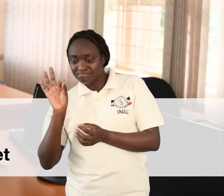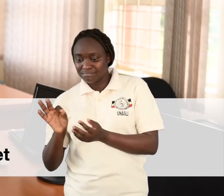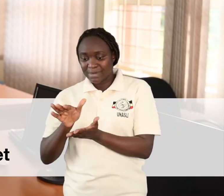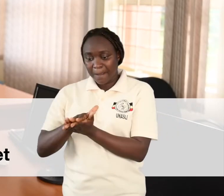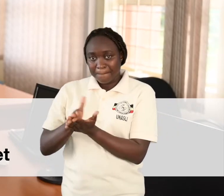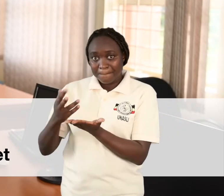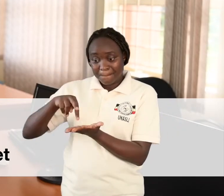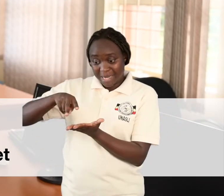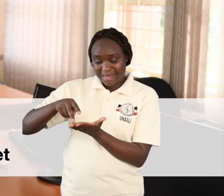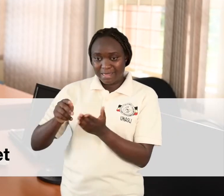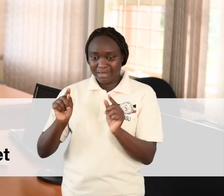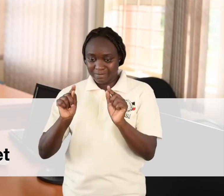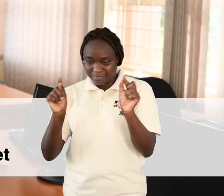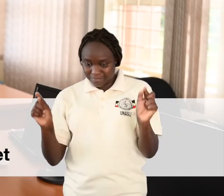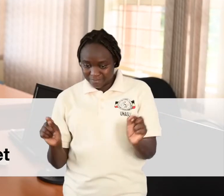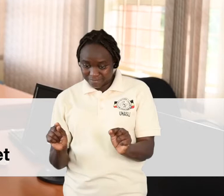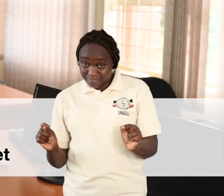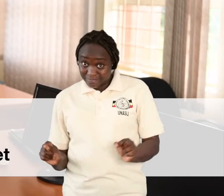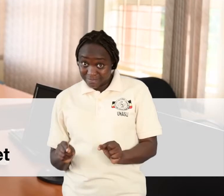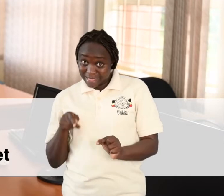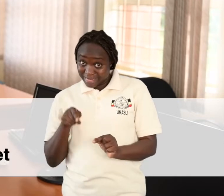subset.